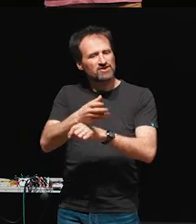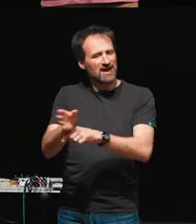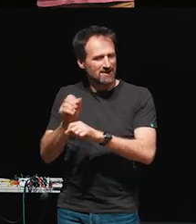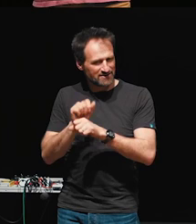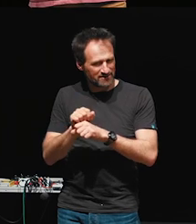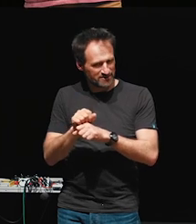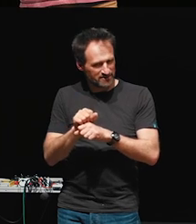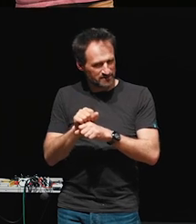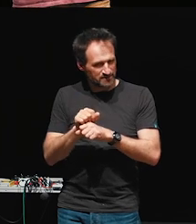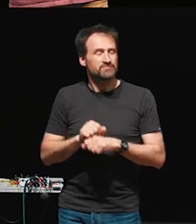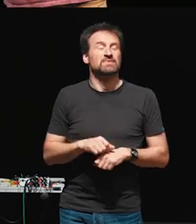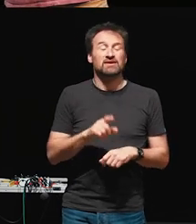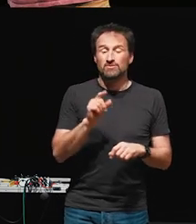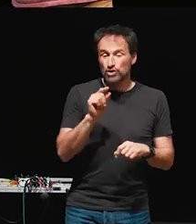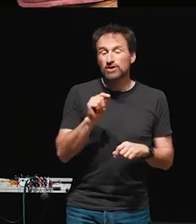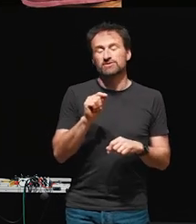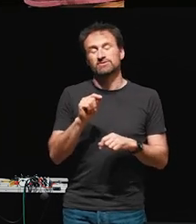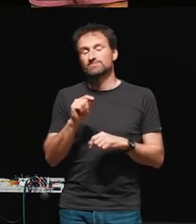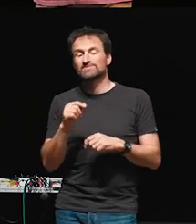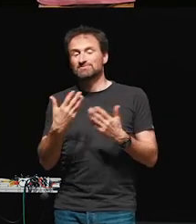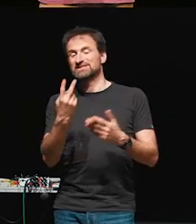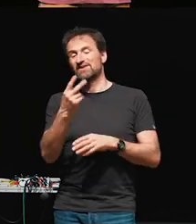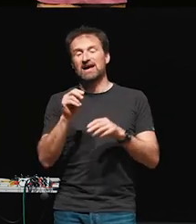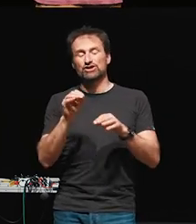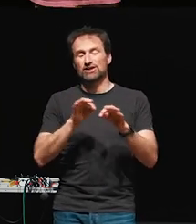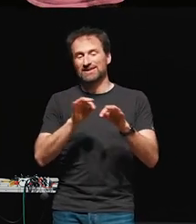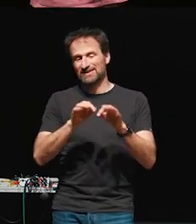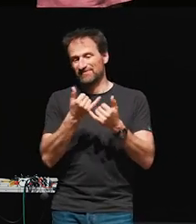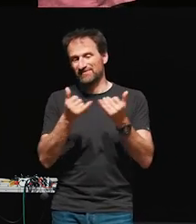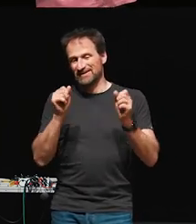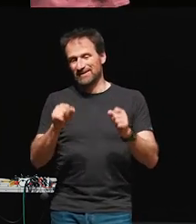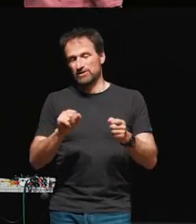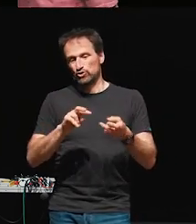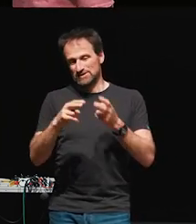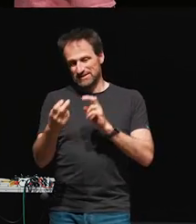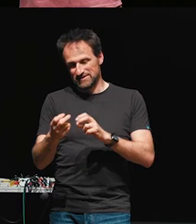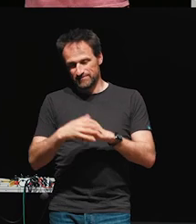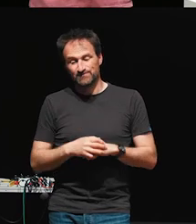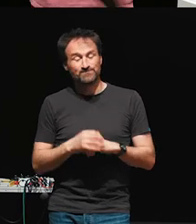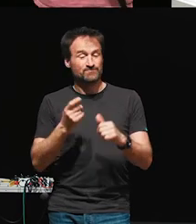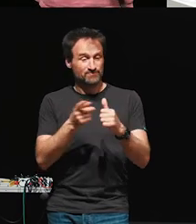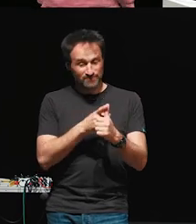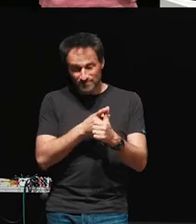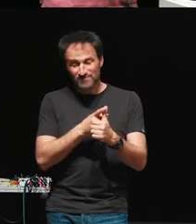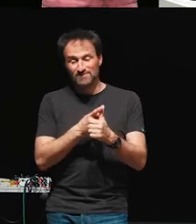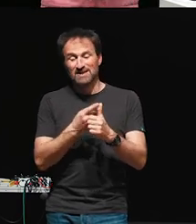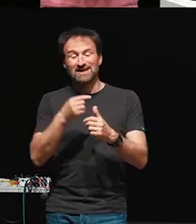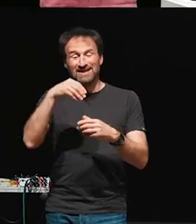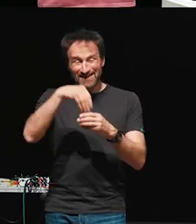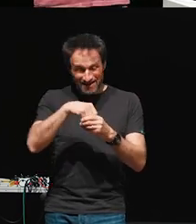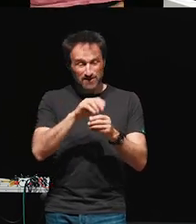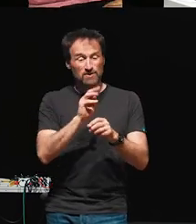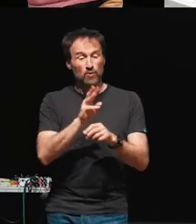want. And so there are two strategies to accomplish this. The first is to simply create another web worker inside your web worker.